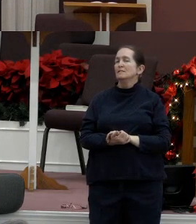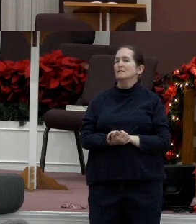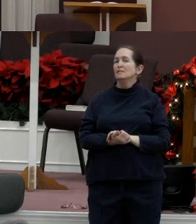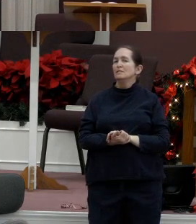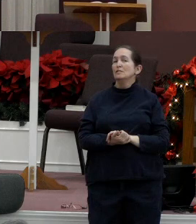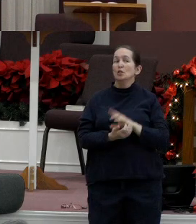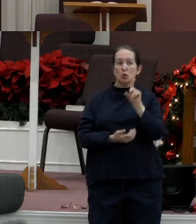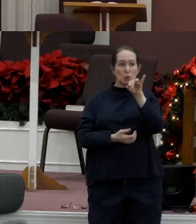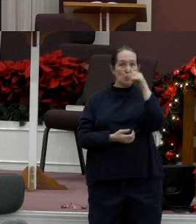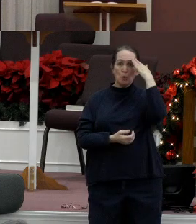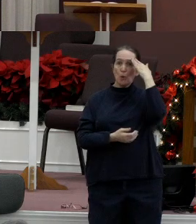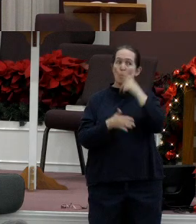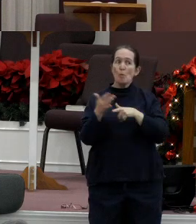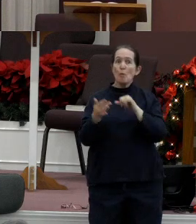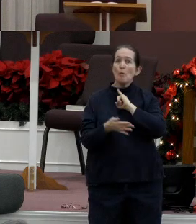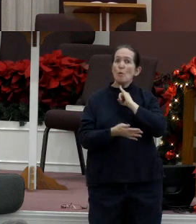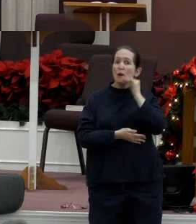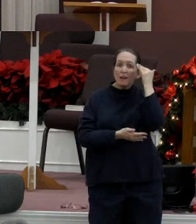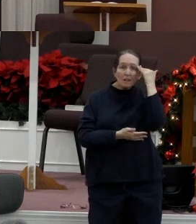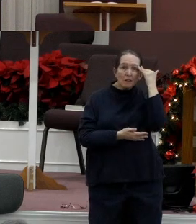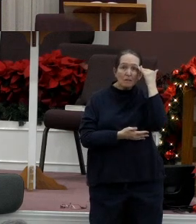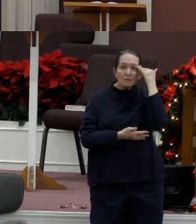Do you know what I know?